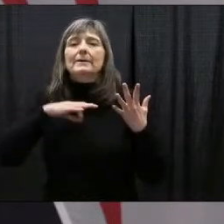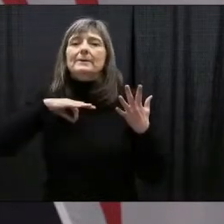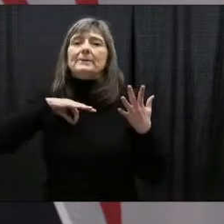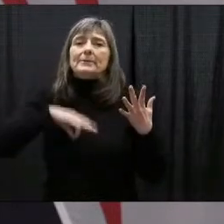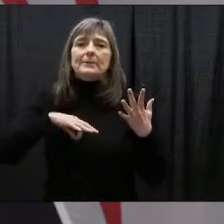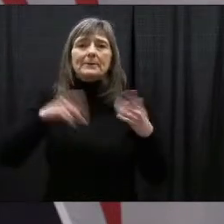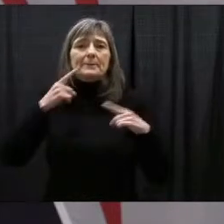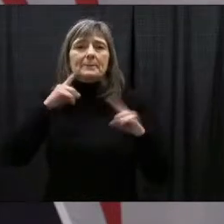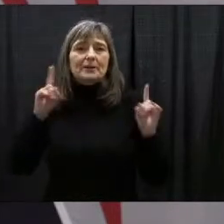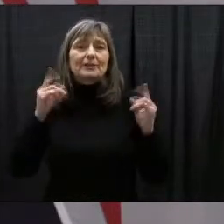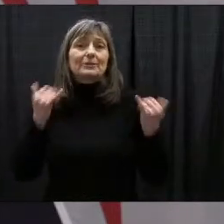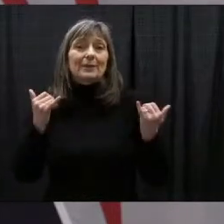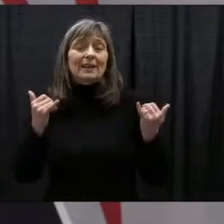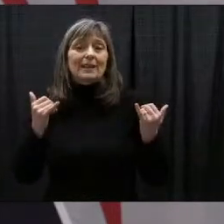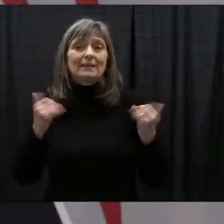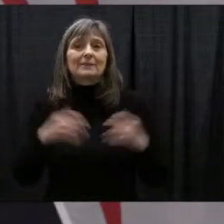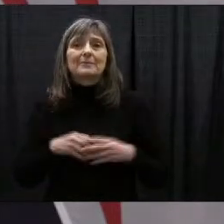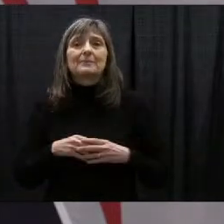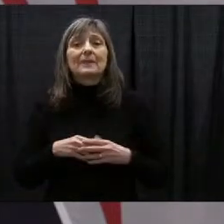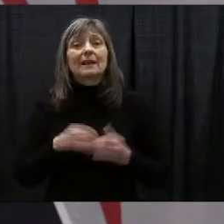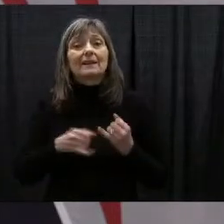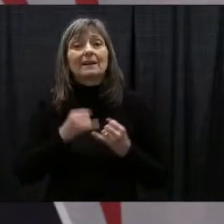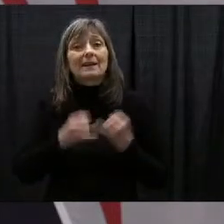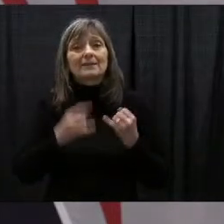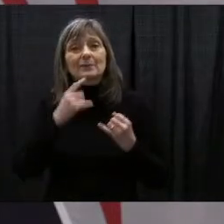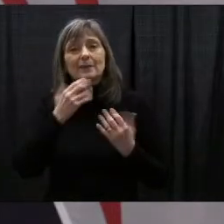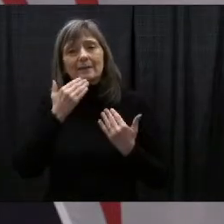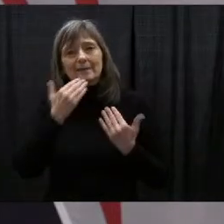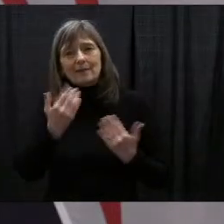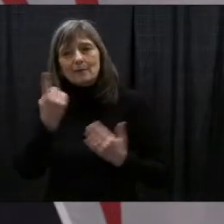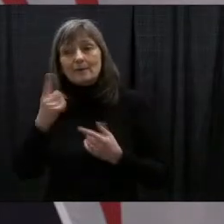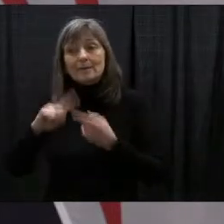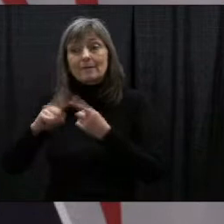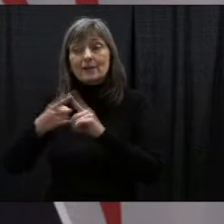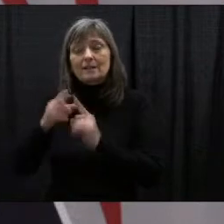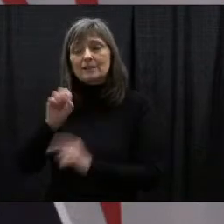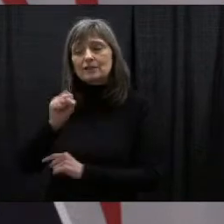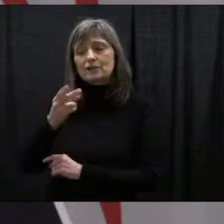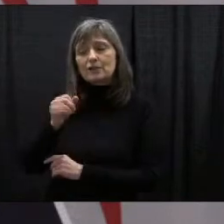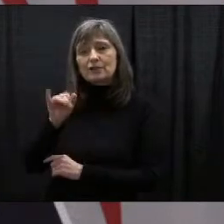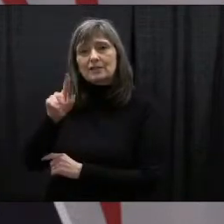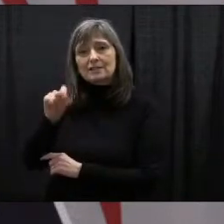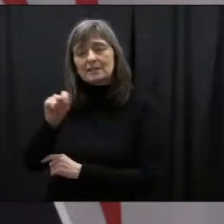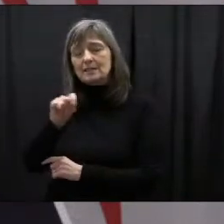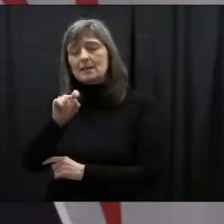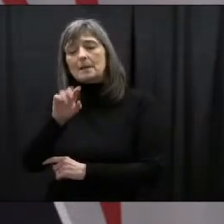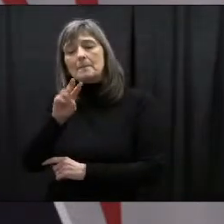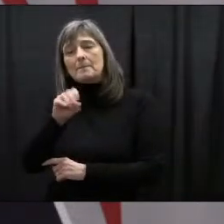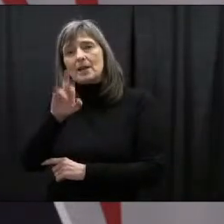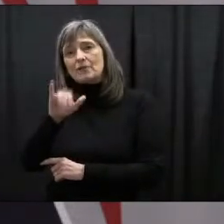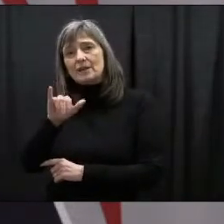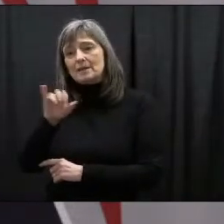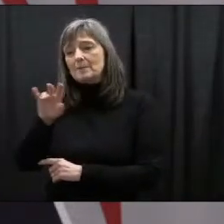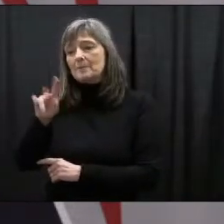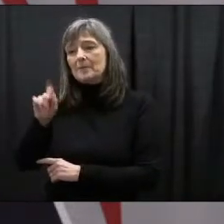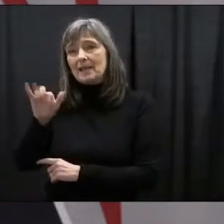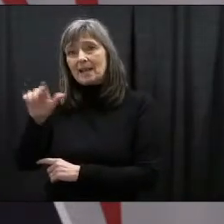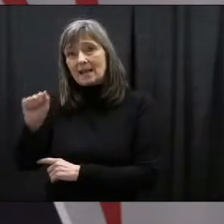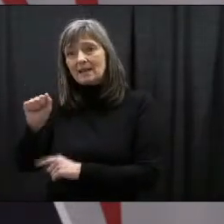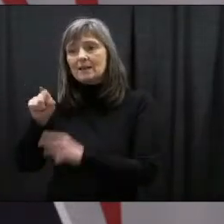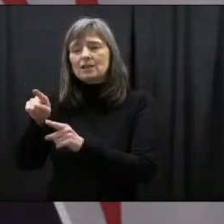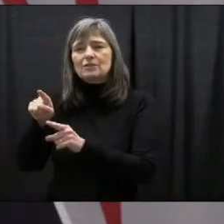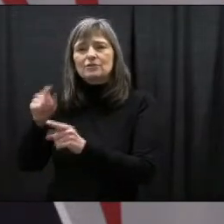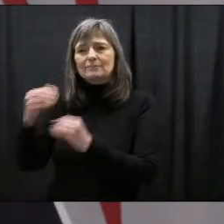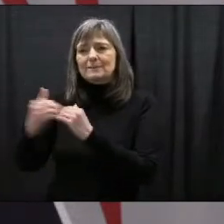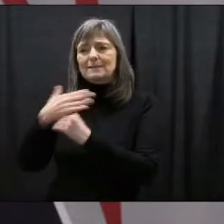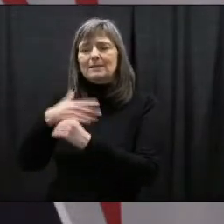And I wanted to end on this by thanking a friend of mine in Sheshatshiu, Mary Pia, who sent Dr. Fitzgerald and I